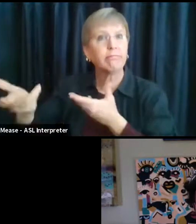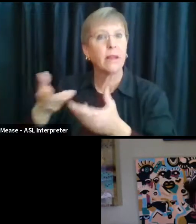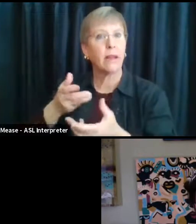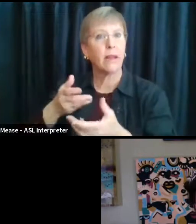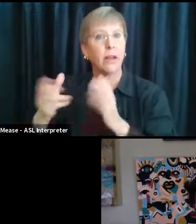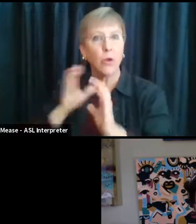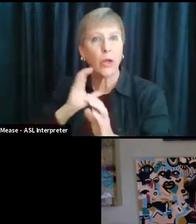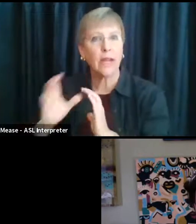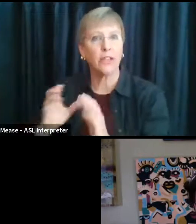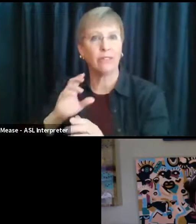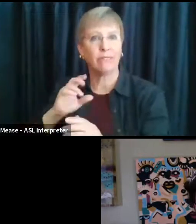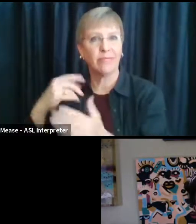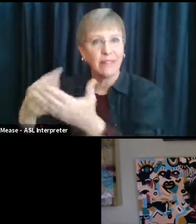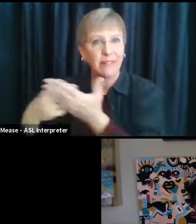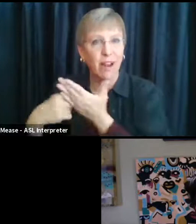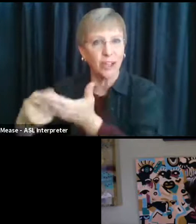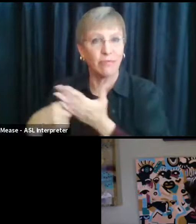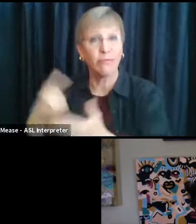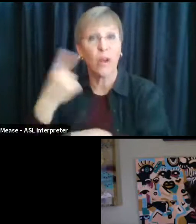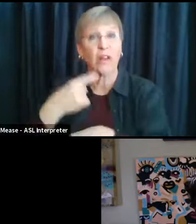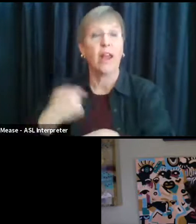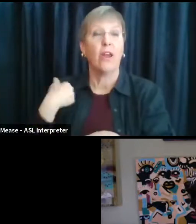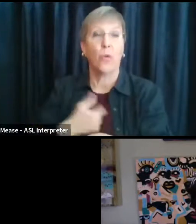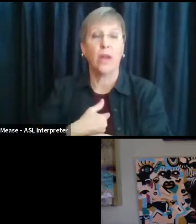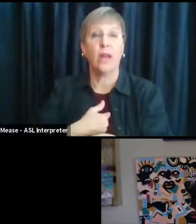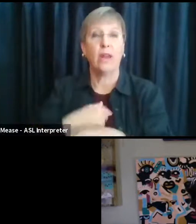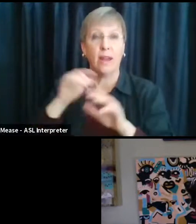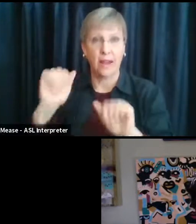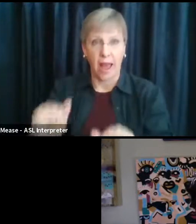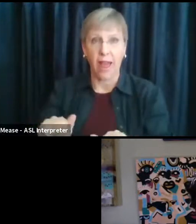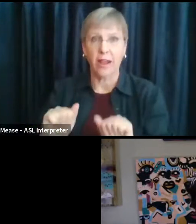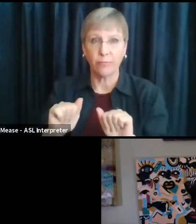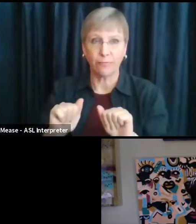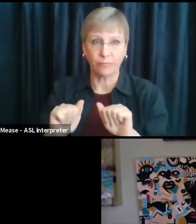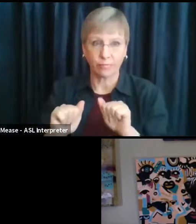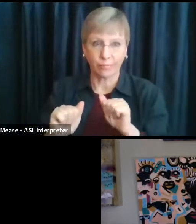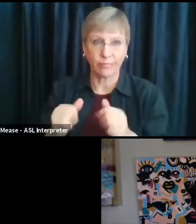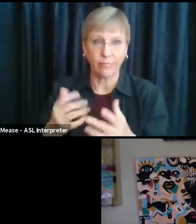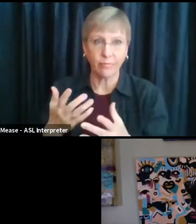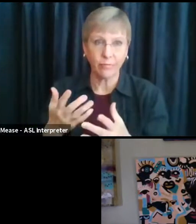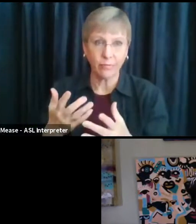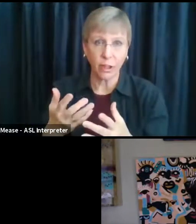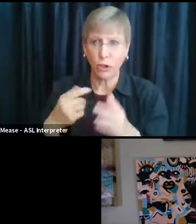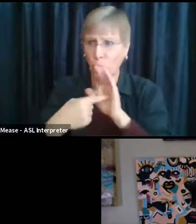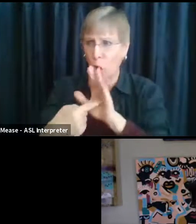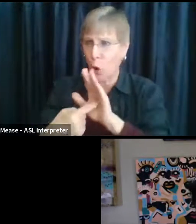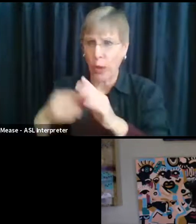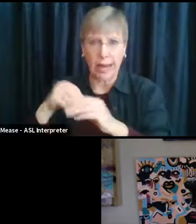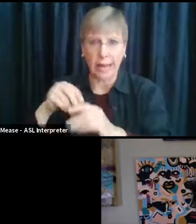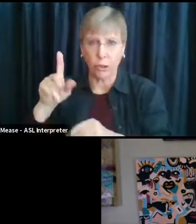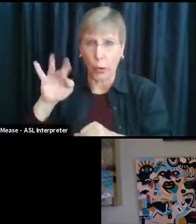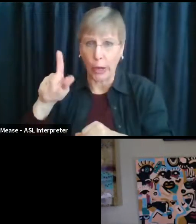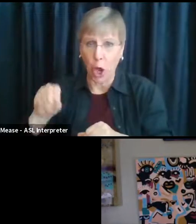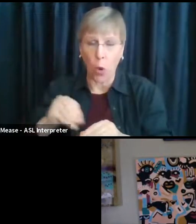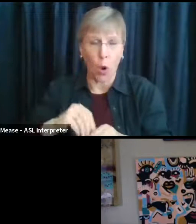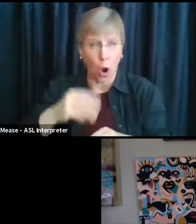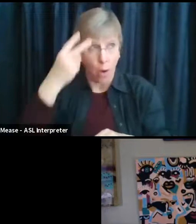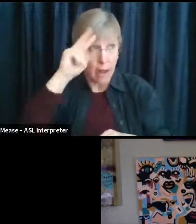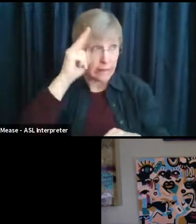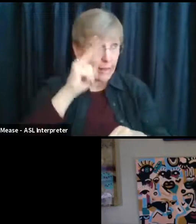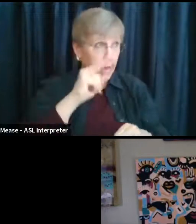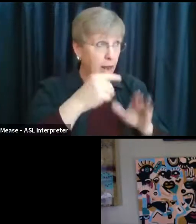would be great is that one day we can borrow some Hiroshi Sugimoto in Tokyo, or we can do a Mexican